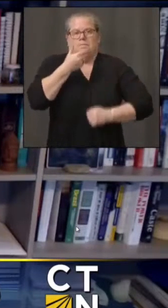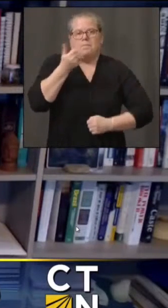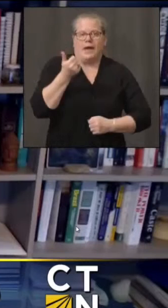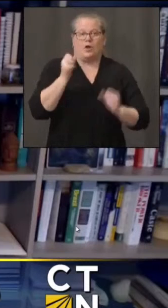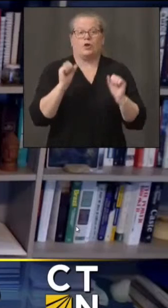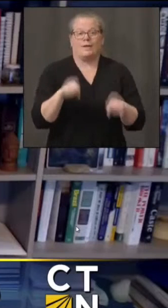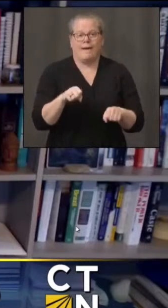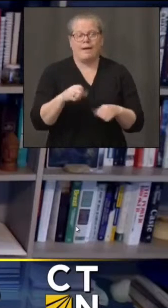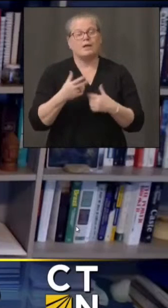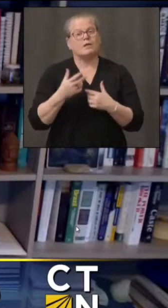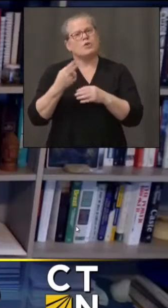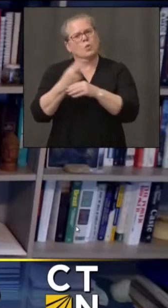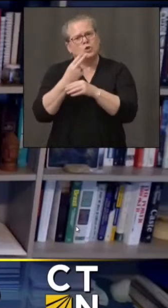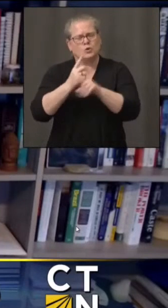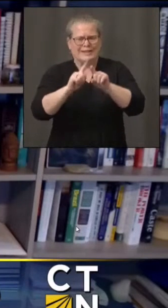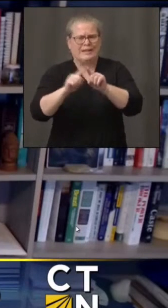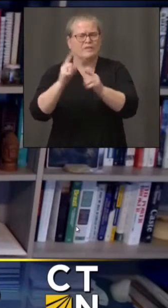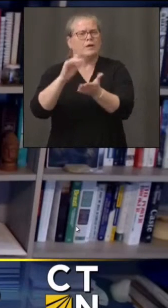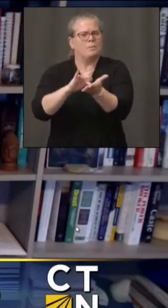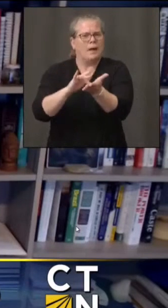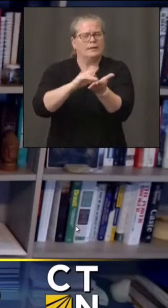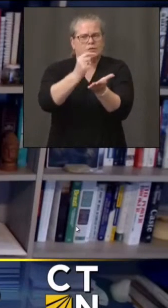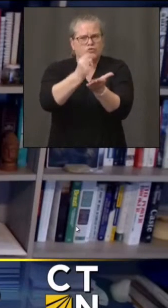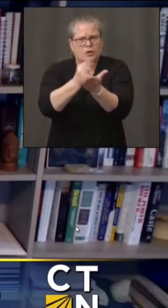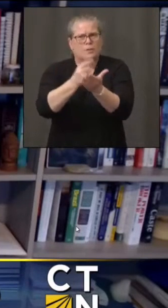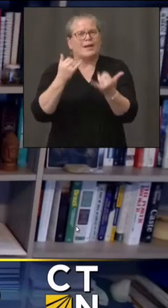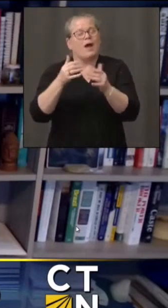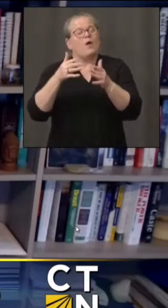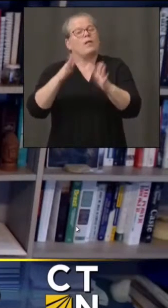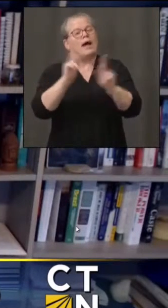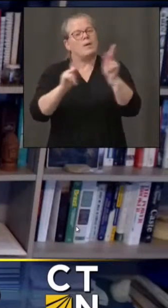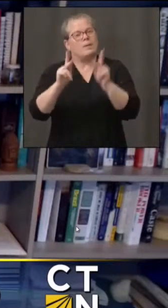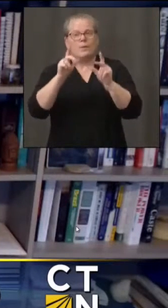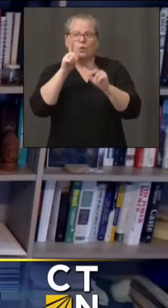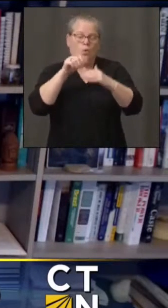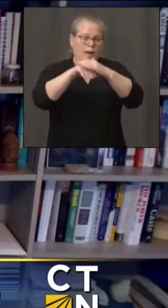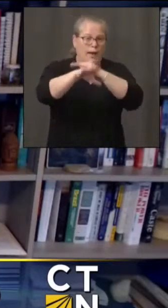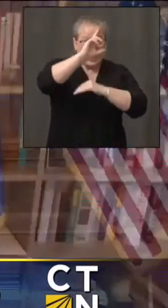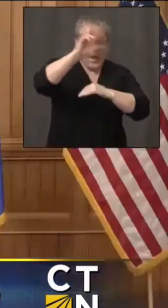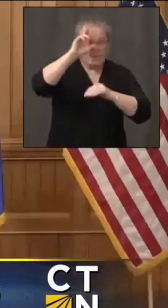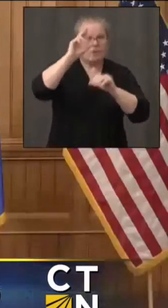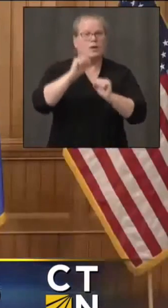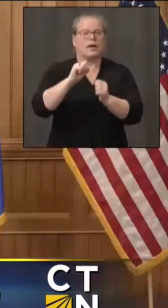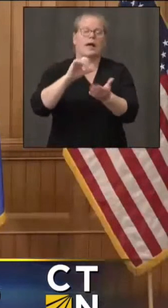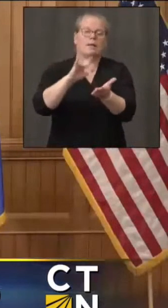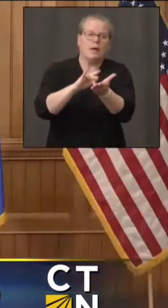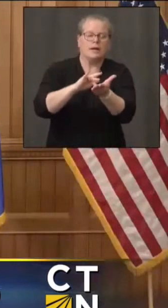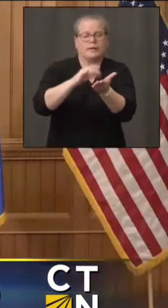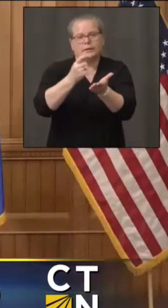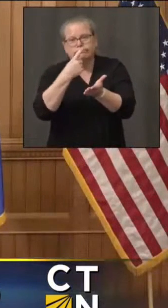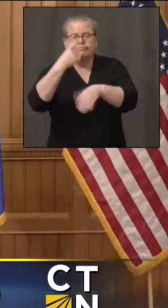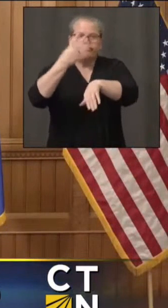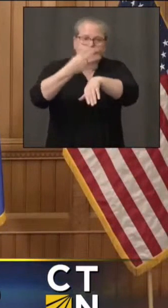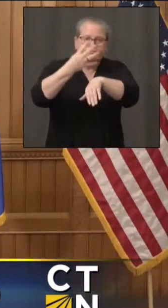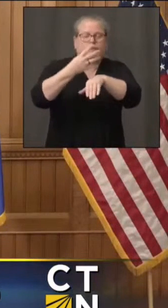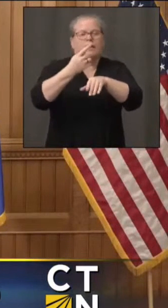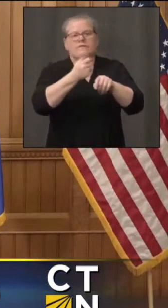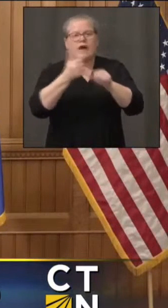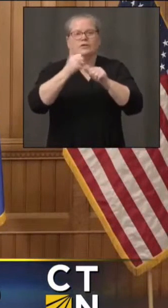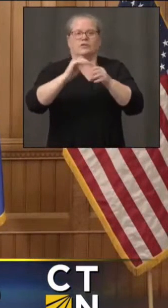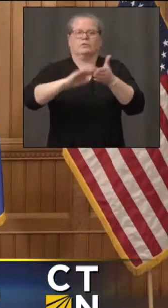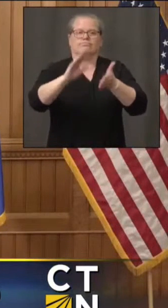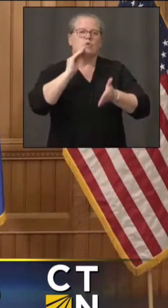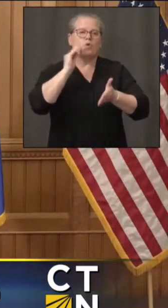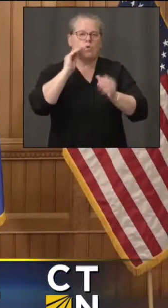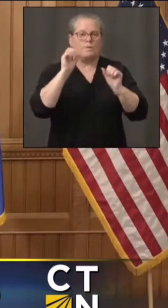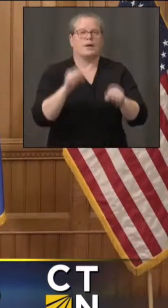dying in the hospital. Thank you, Dr. Coe. Governor, switching gears just a little